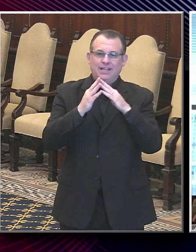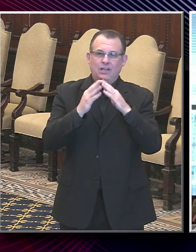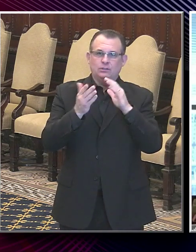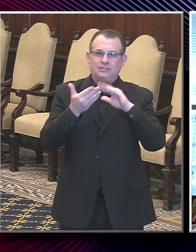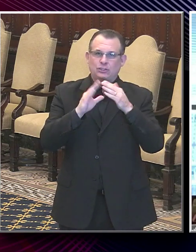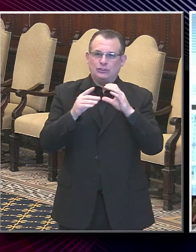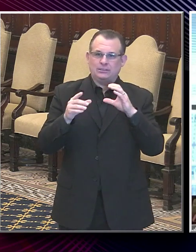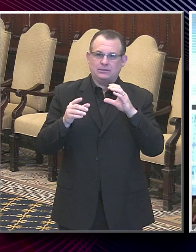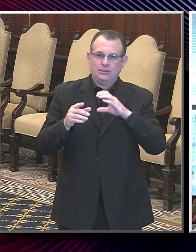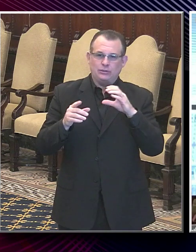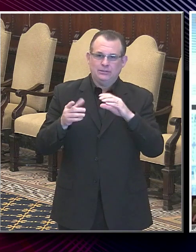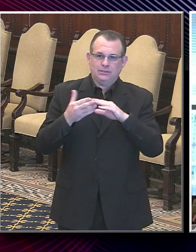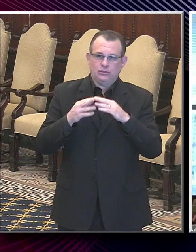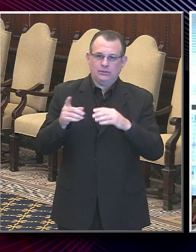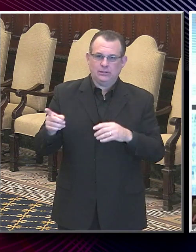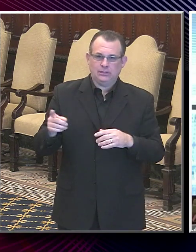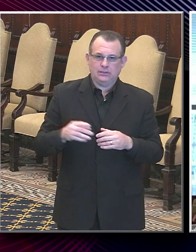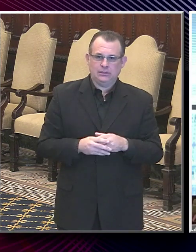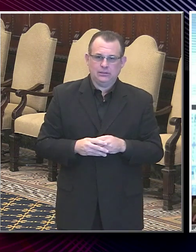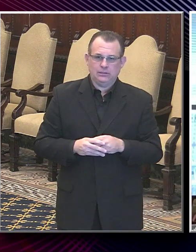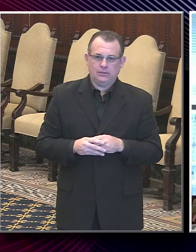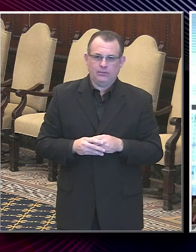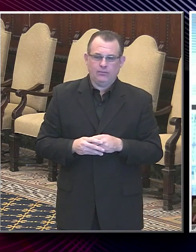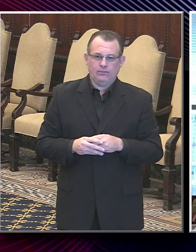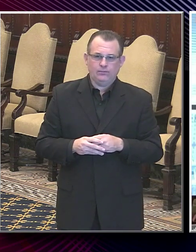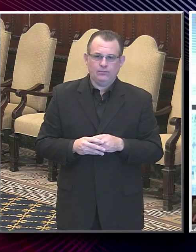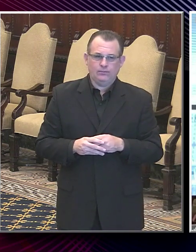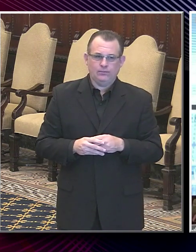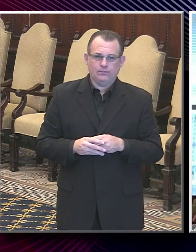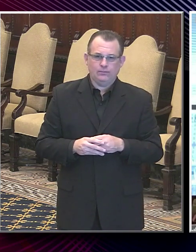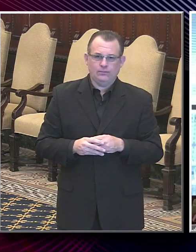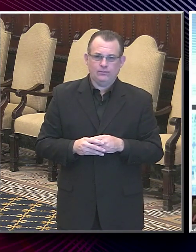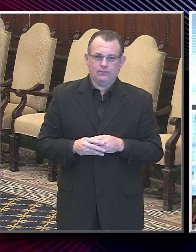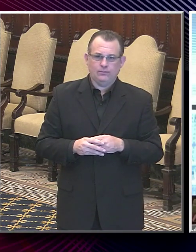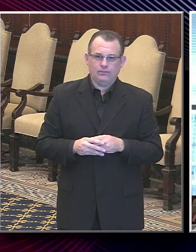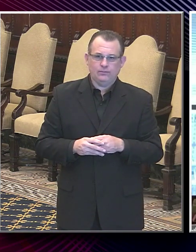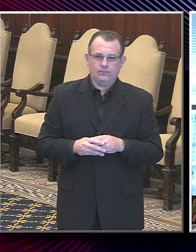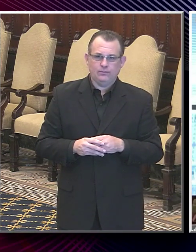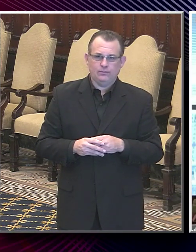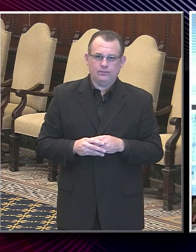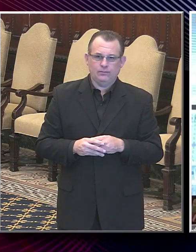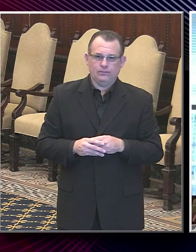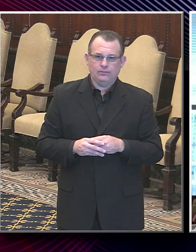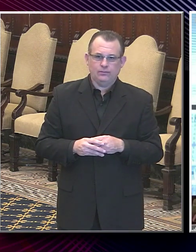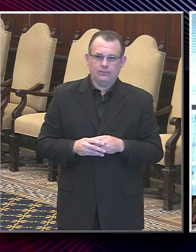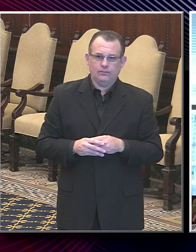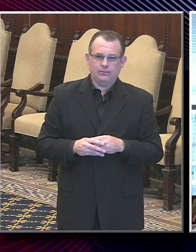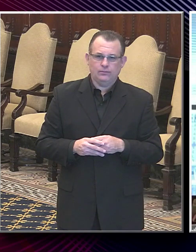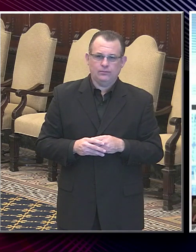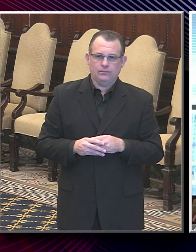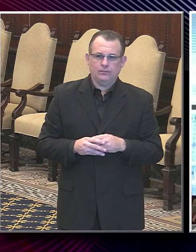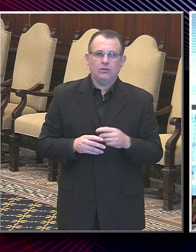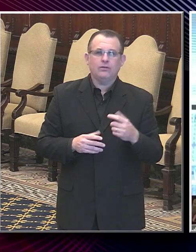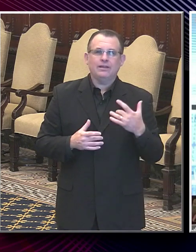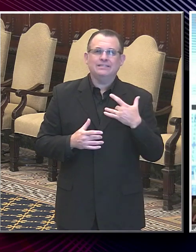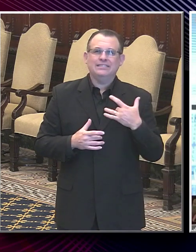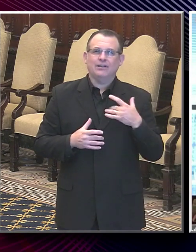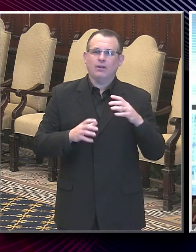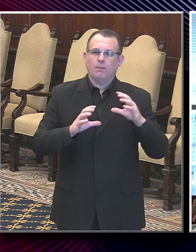it is primarily being used for those sensitive populations in our shelters and congregate care